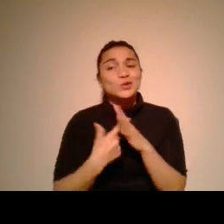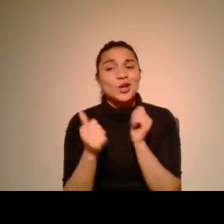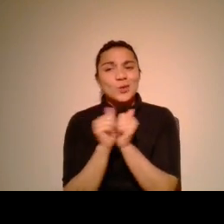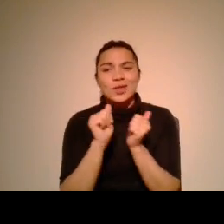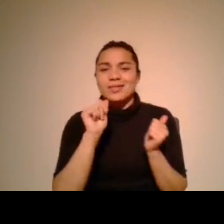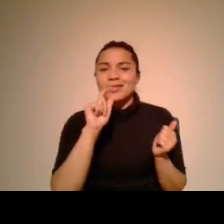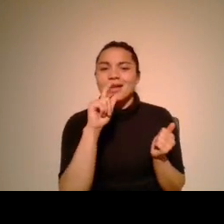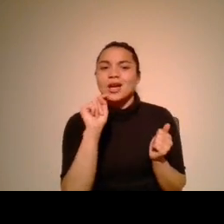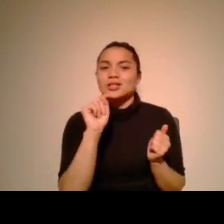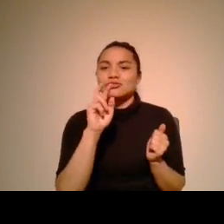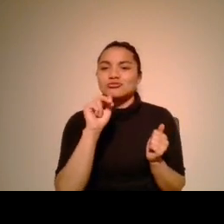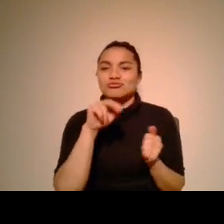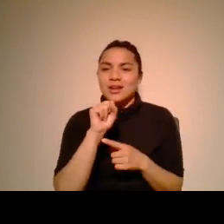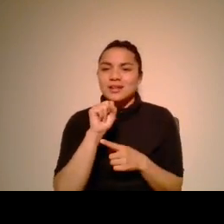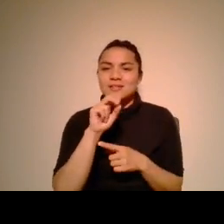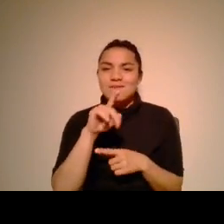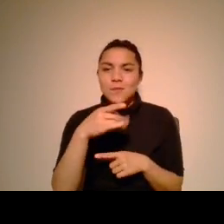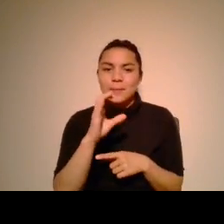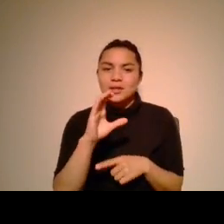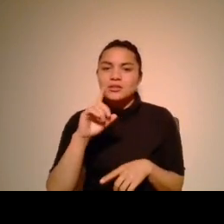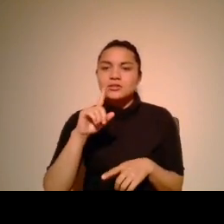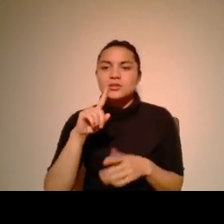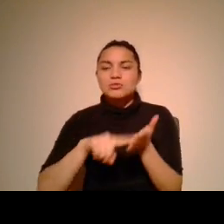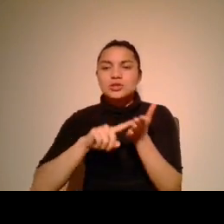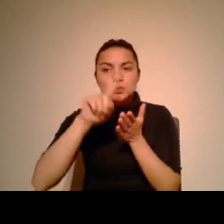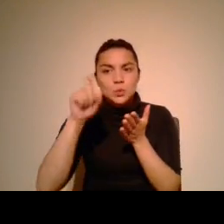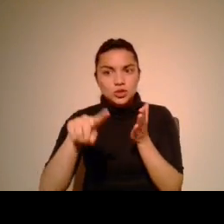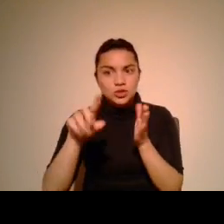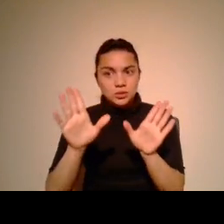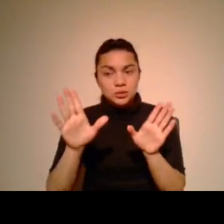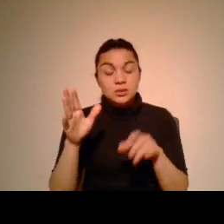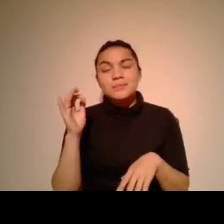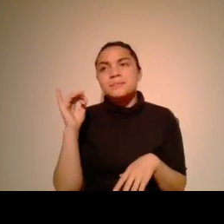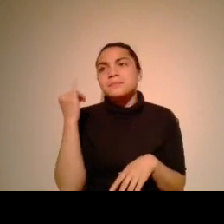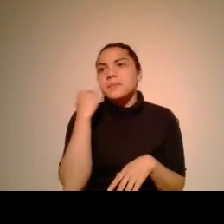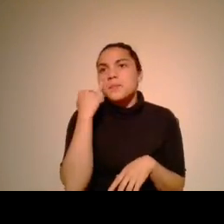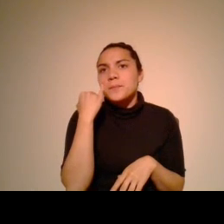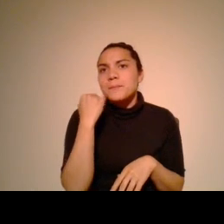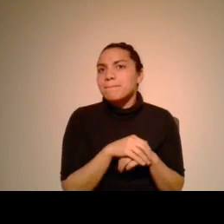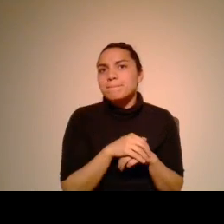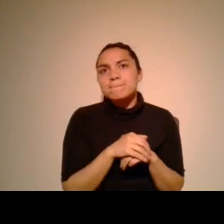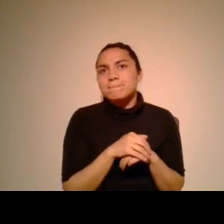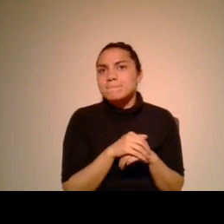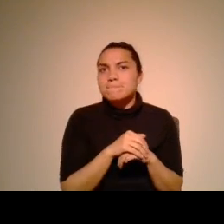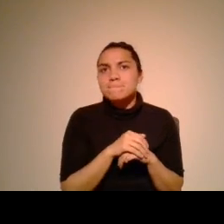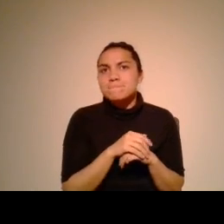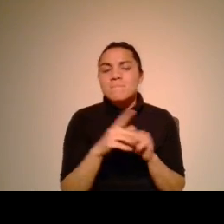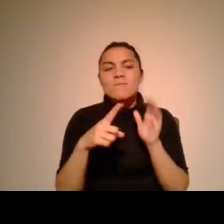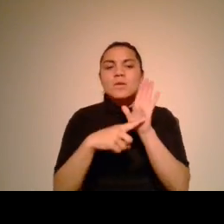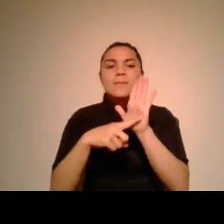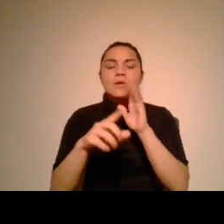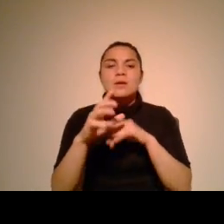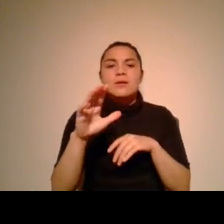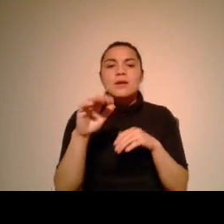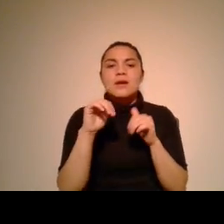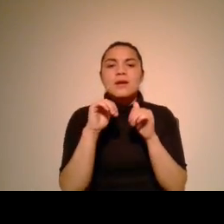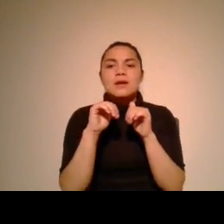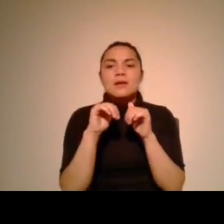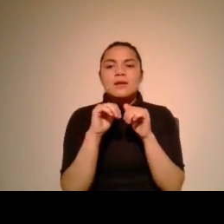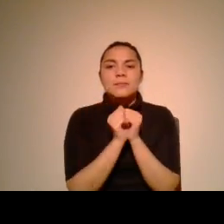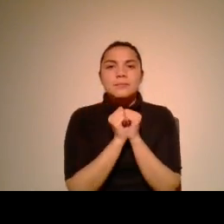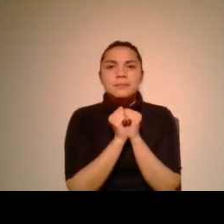A transphobic research question would be something like, how well can listeners